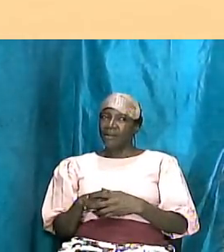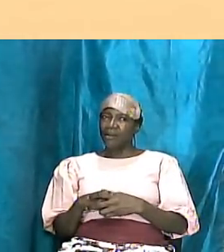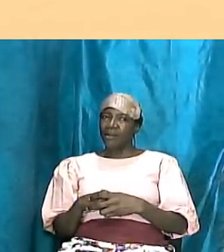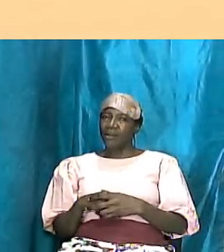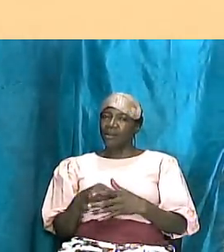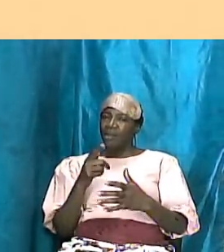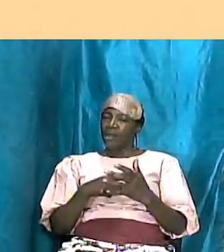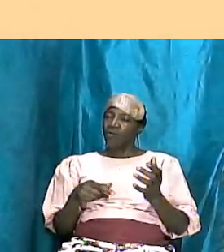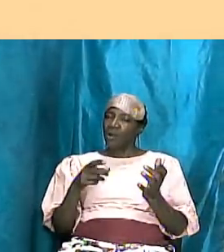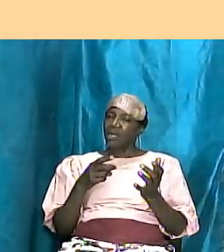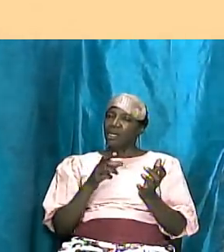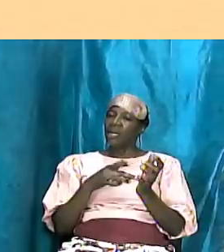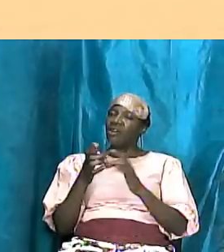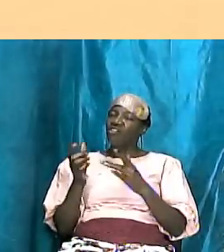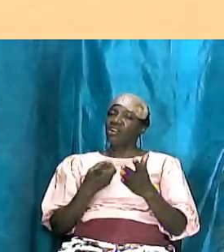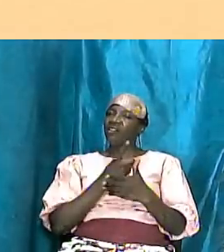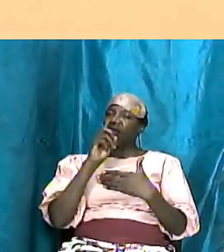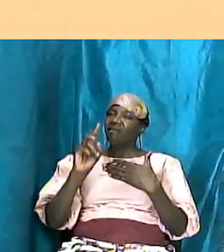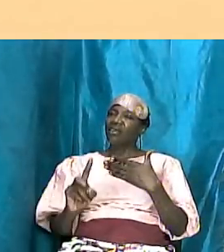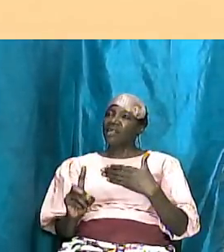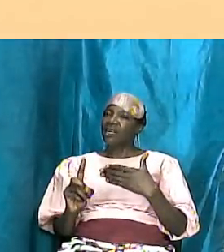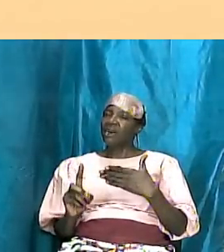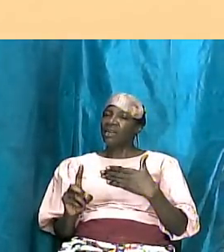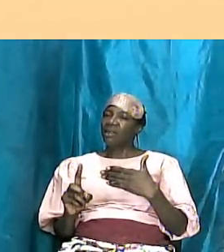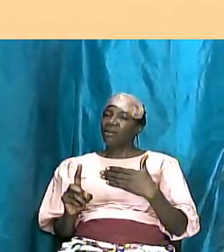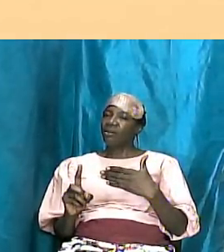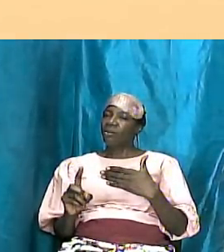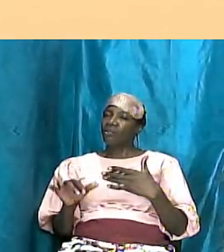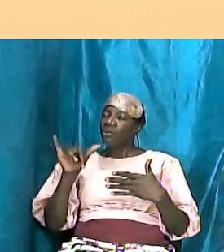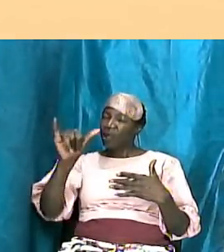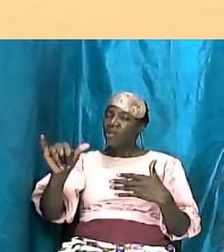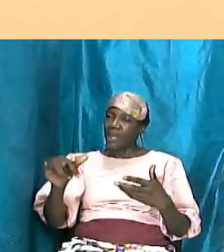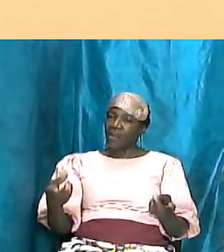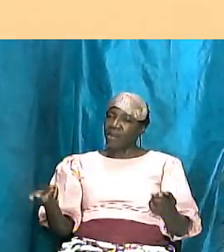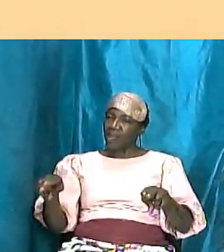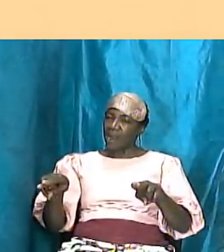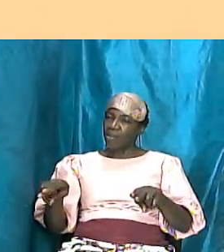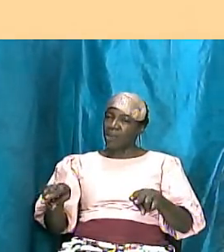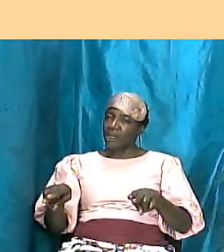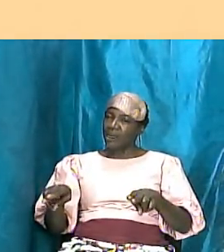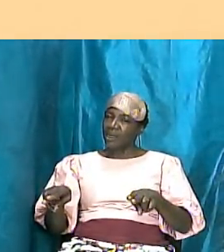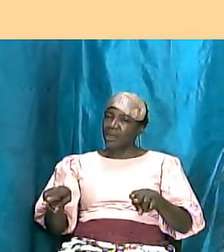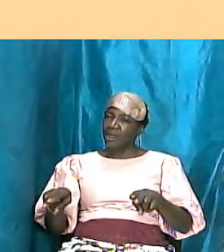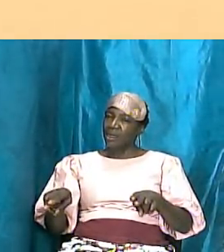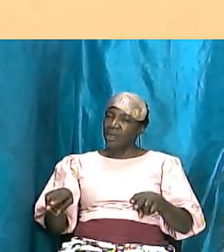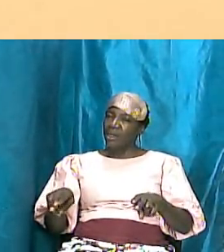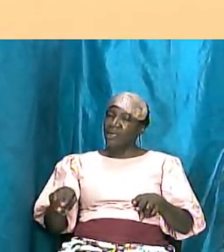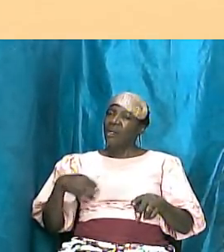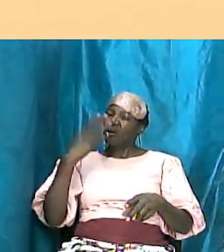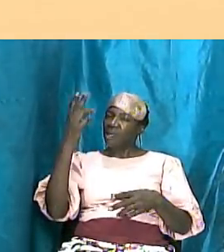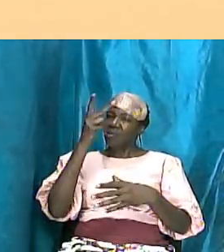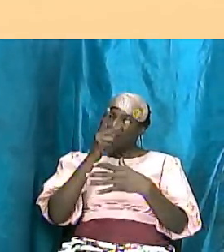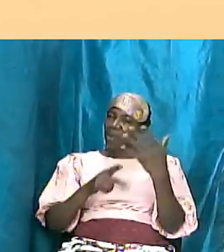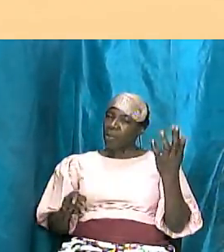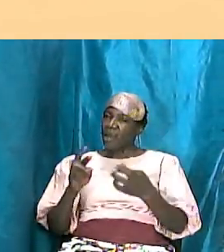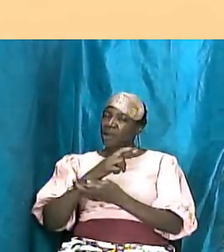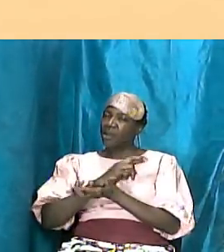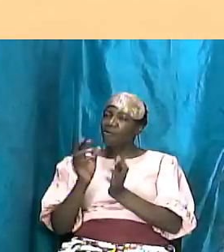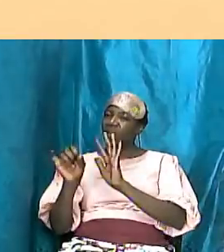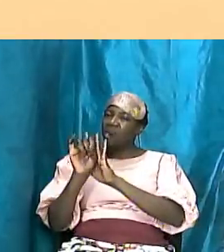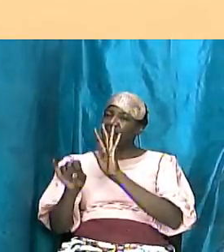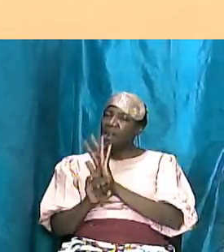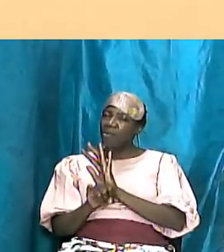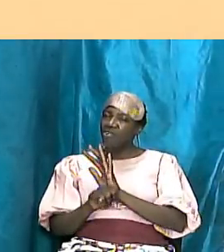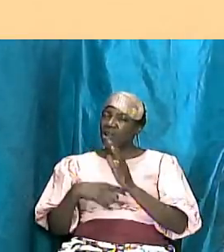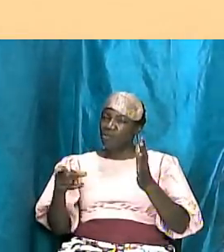what Jesus did, that which happened to him as a part of the process of redemption, where he